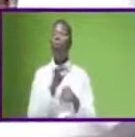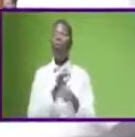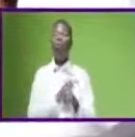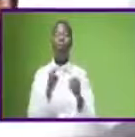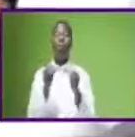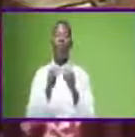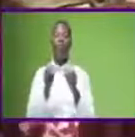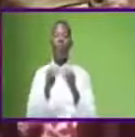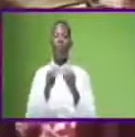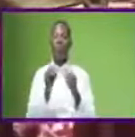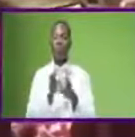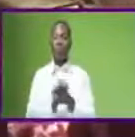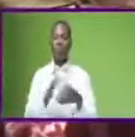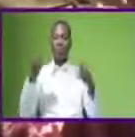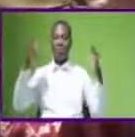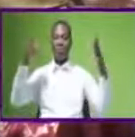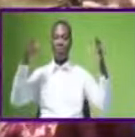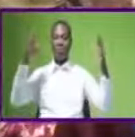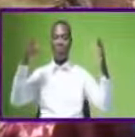yesu.